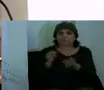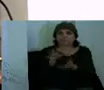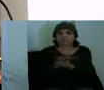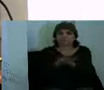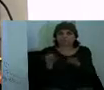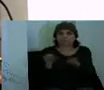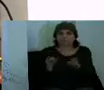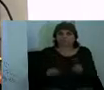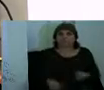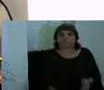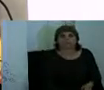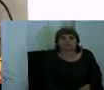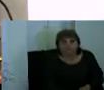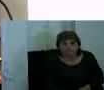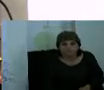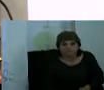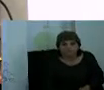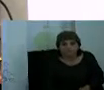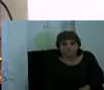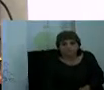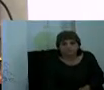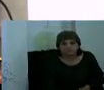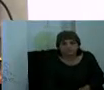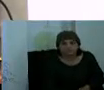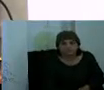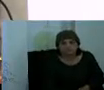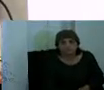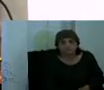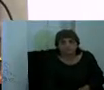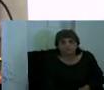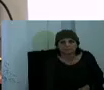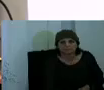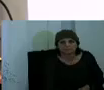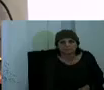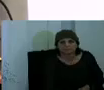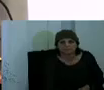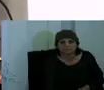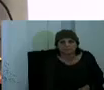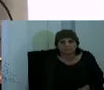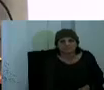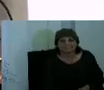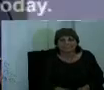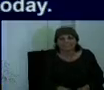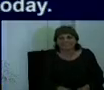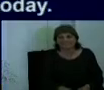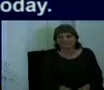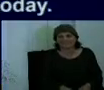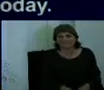Thank you.